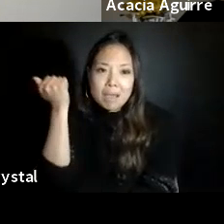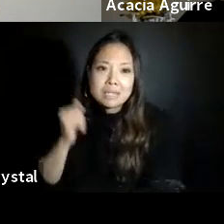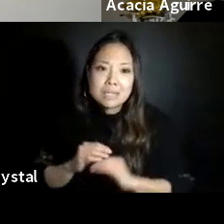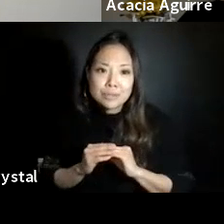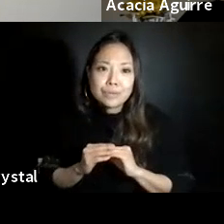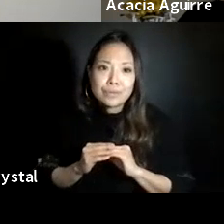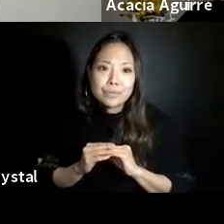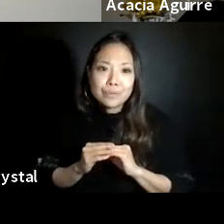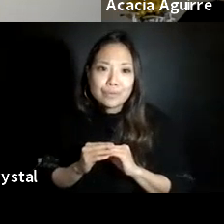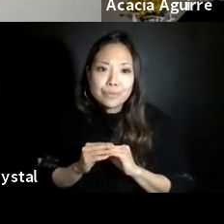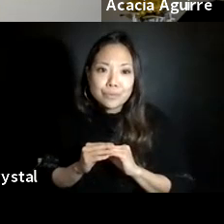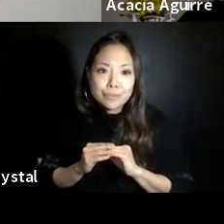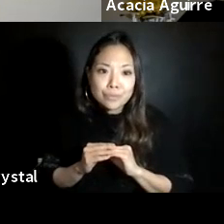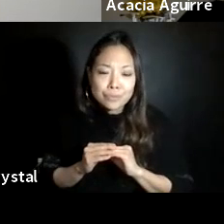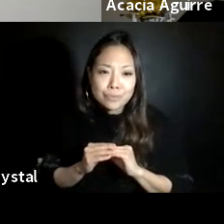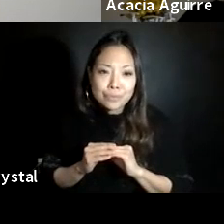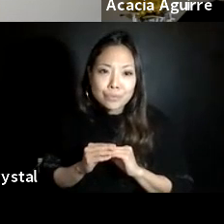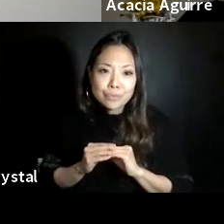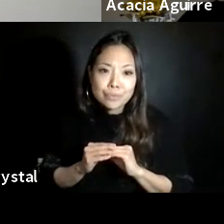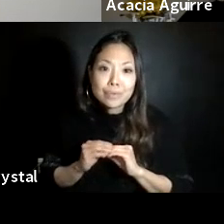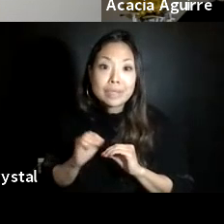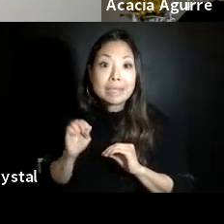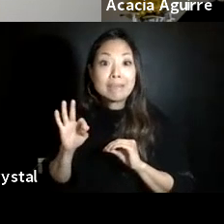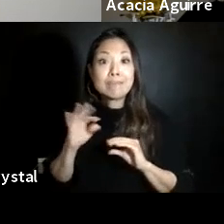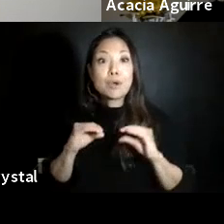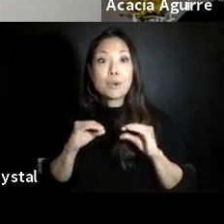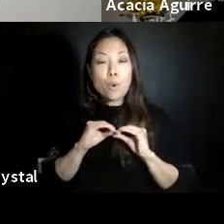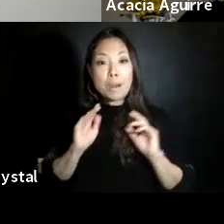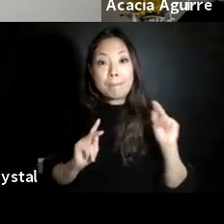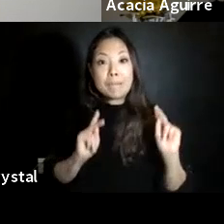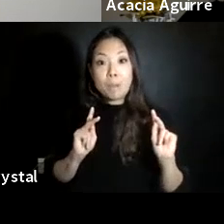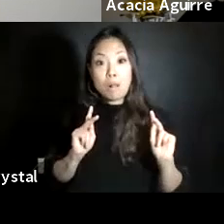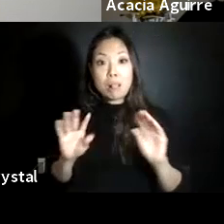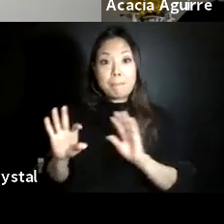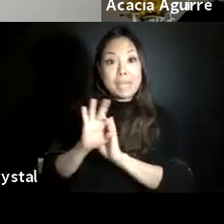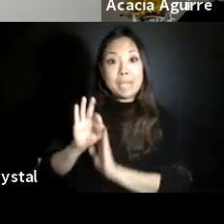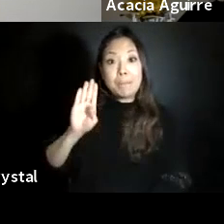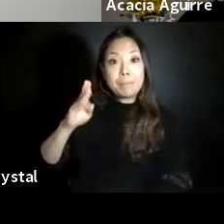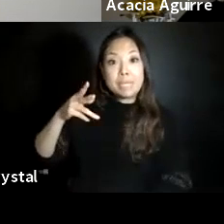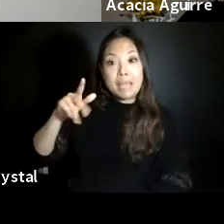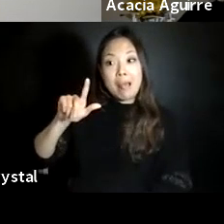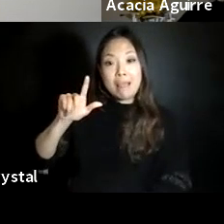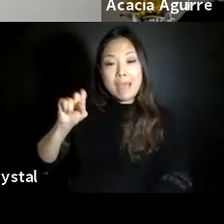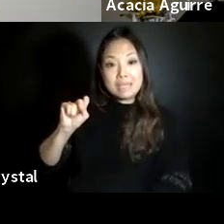I guess if there are more people choosing BLS than the other two schools,